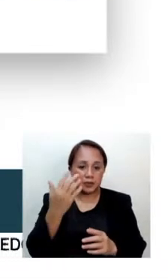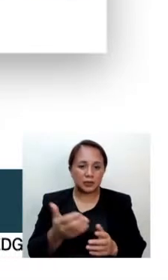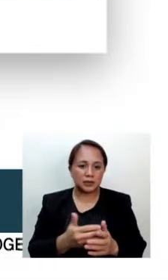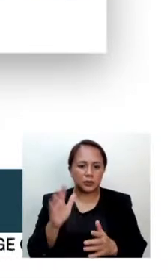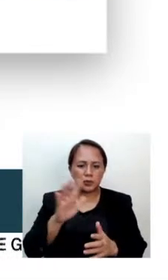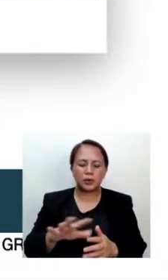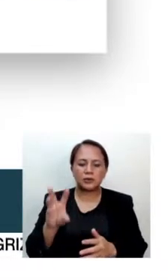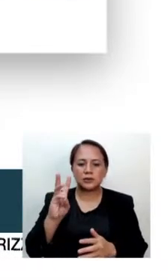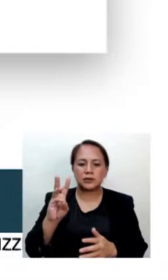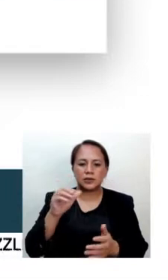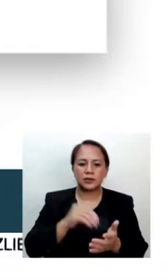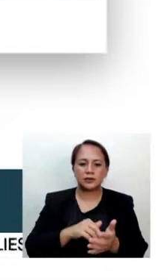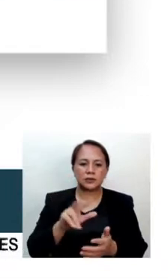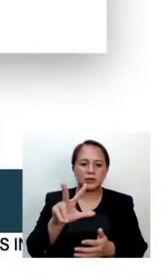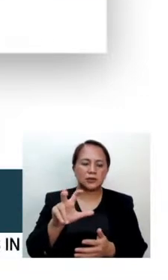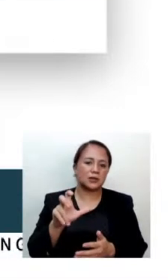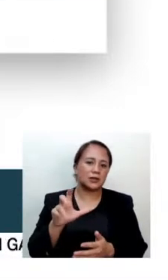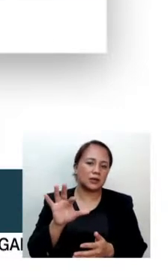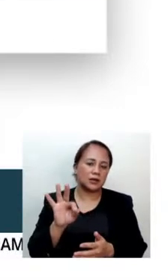to